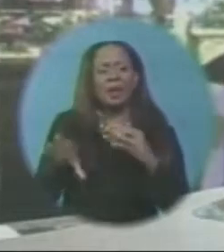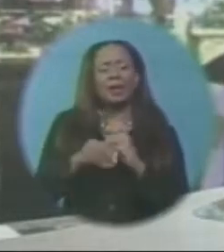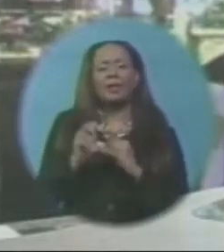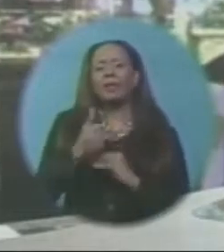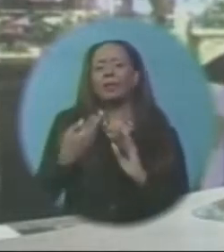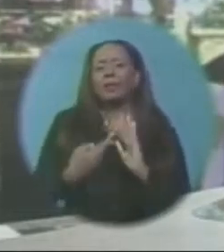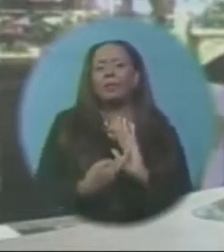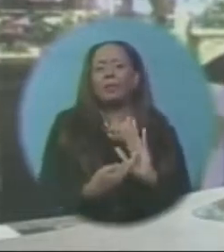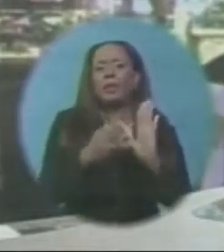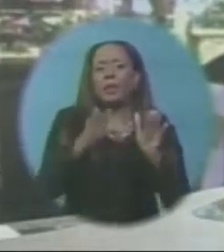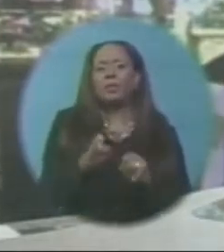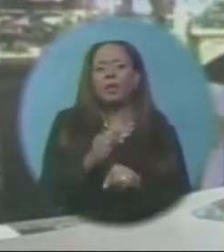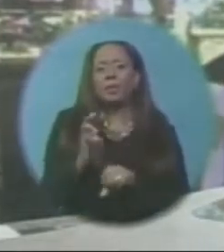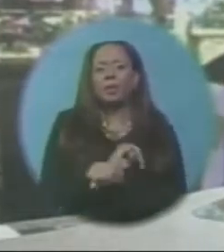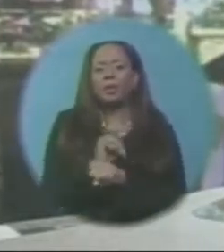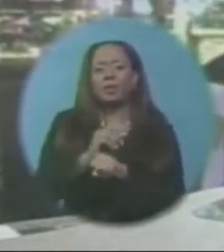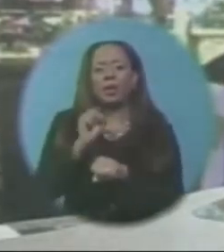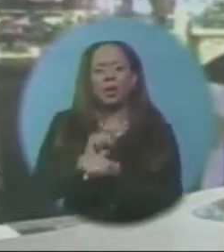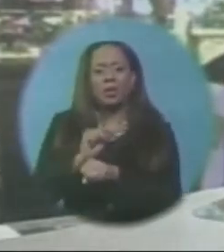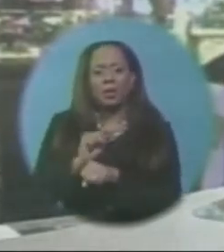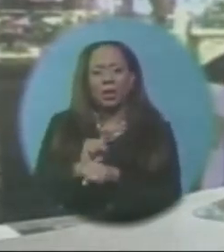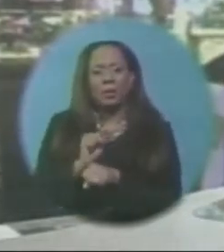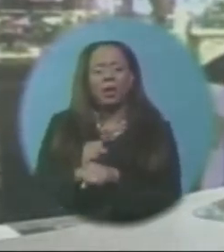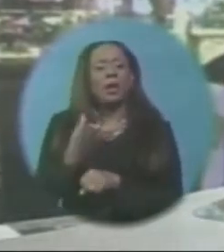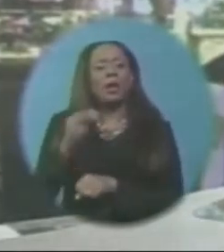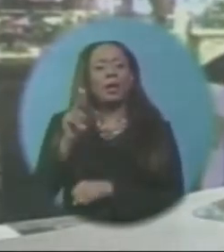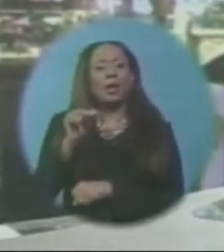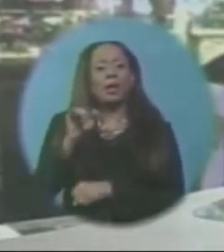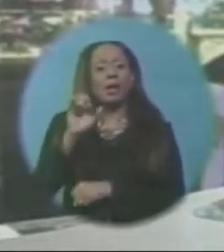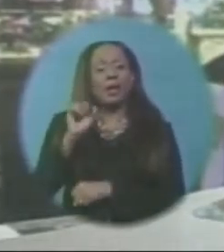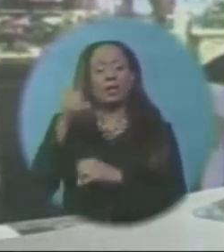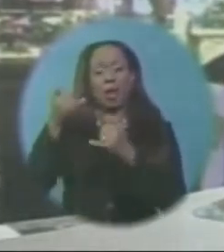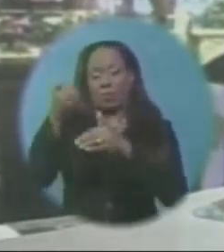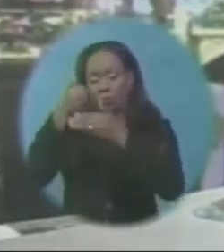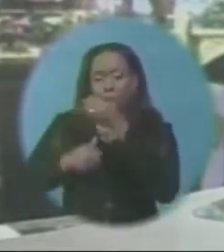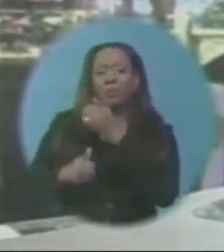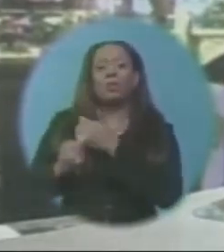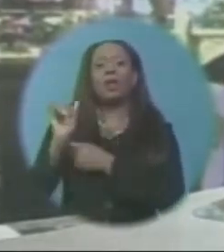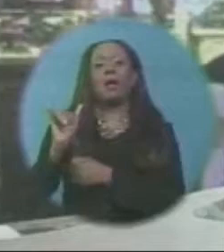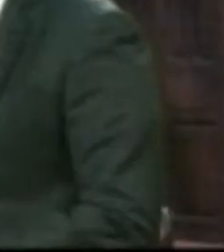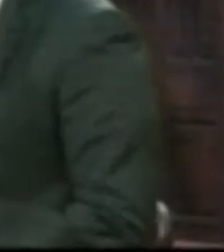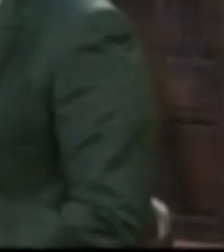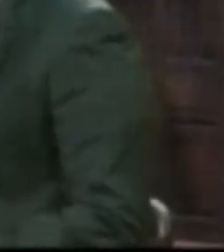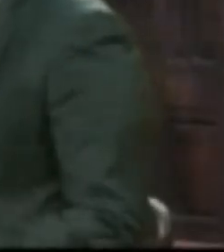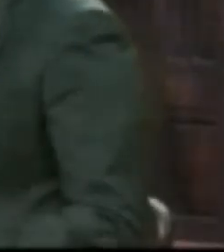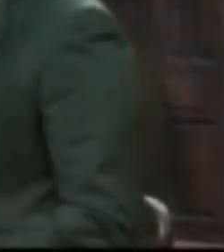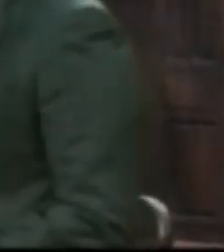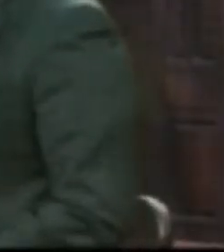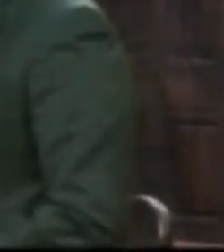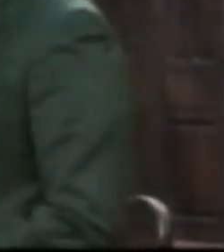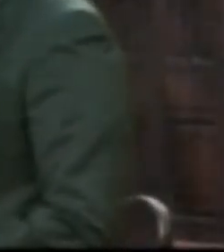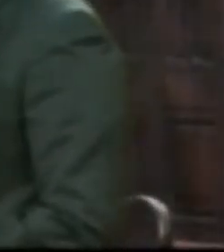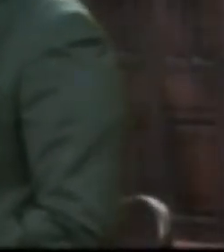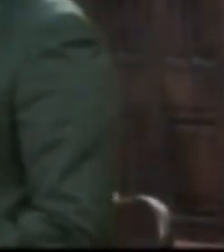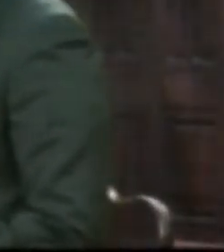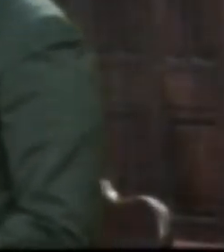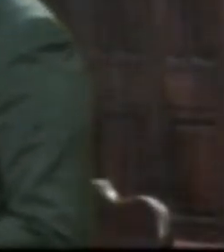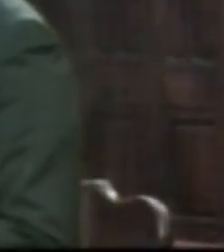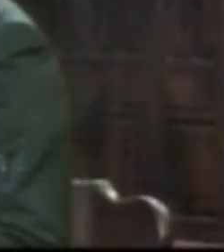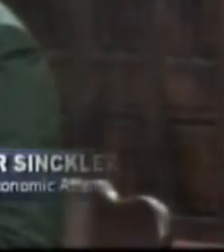from the Ministry of Labour under whose portfolio the NAS now falls. The matter was brought to